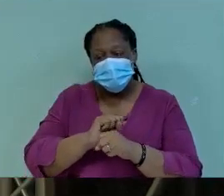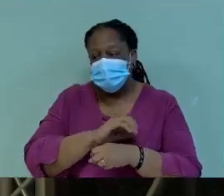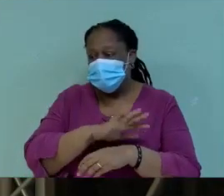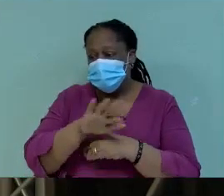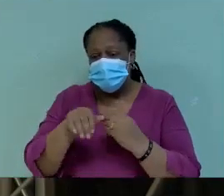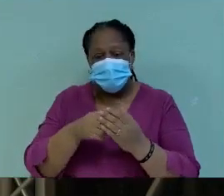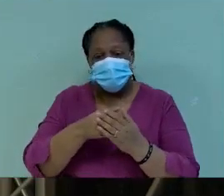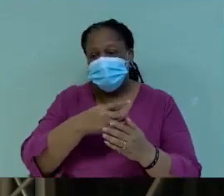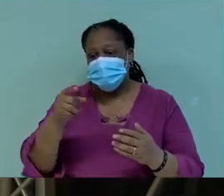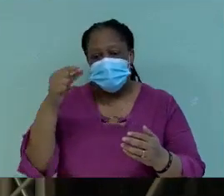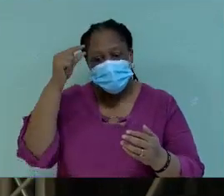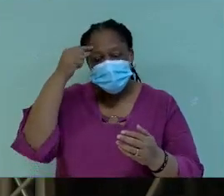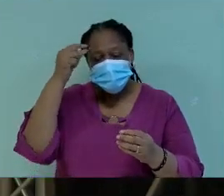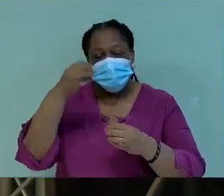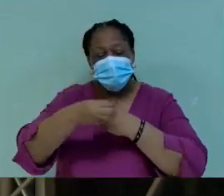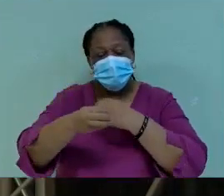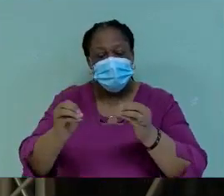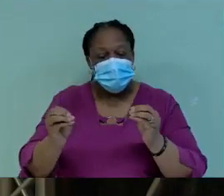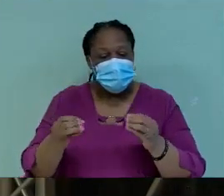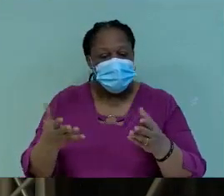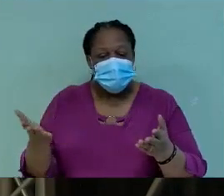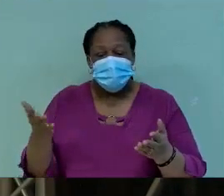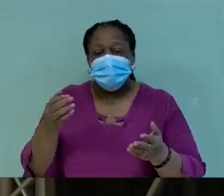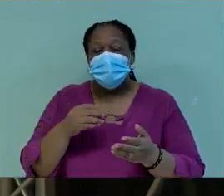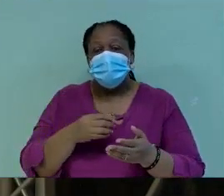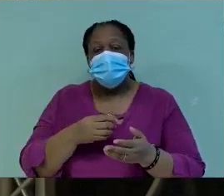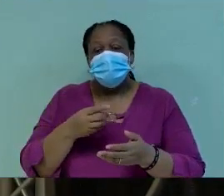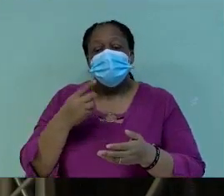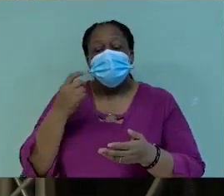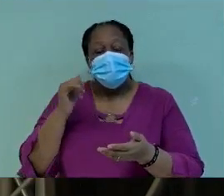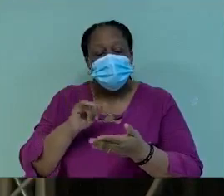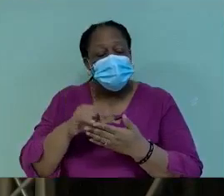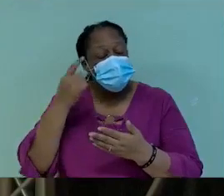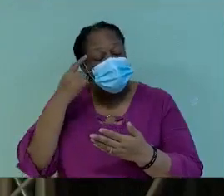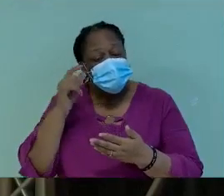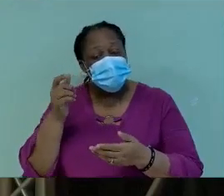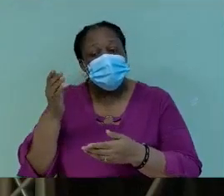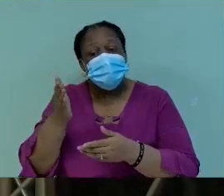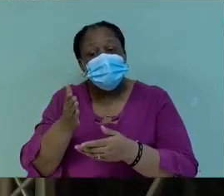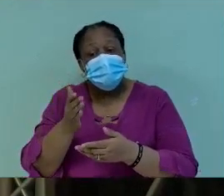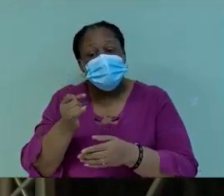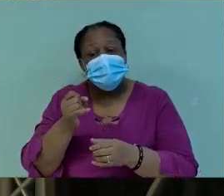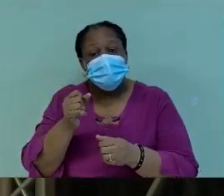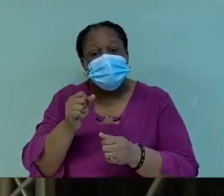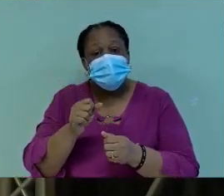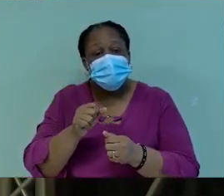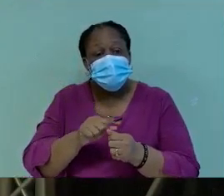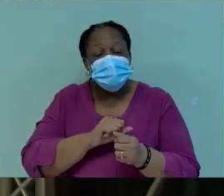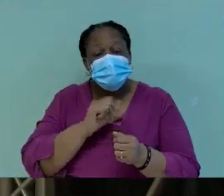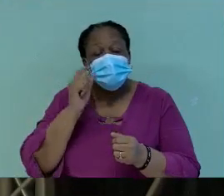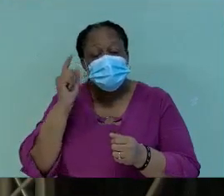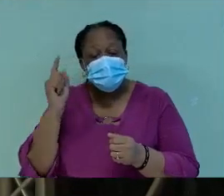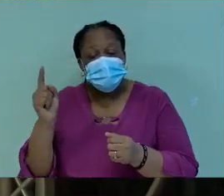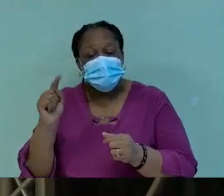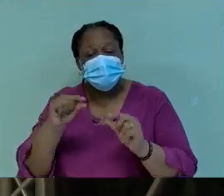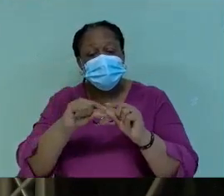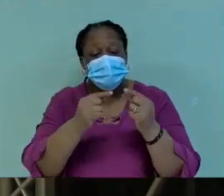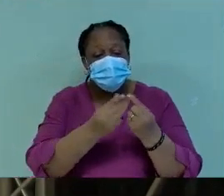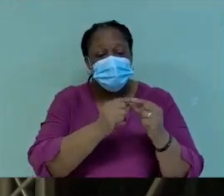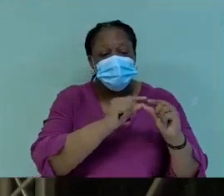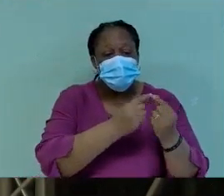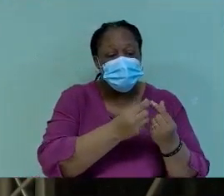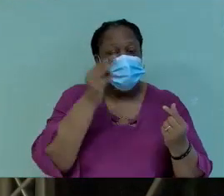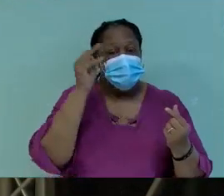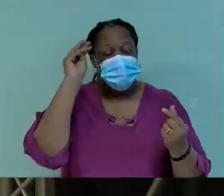service? It is a matter for each ministry and department senior leadership team to determine